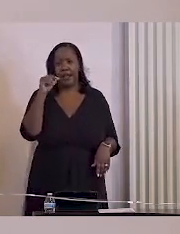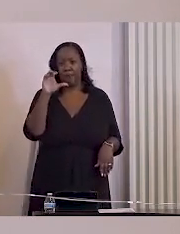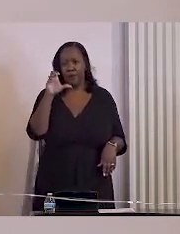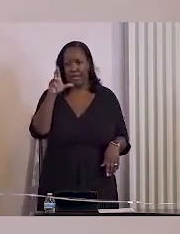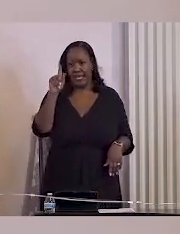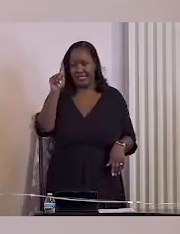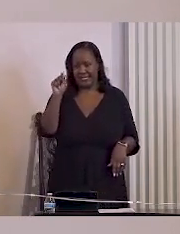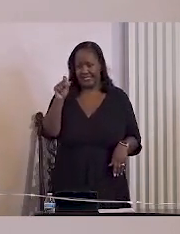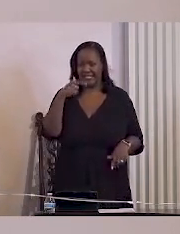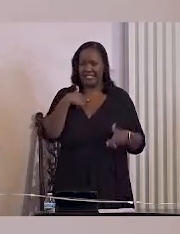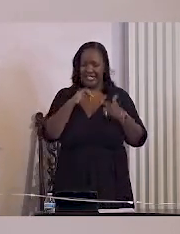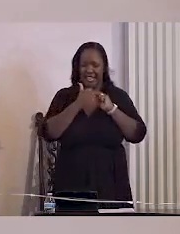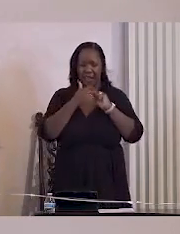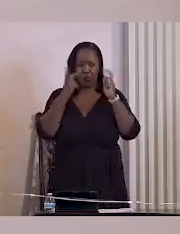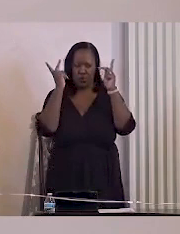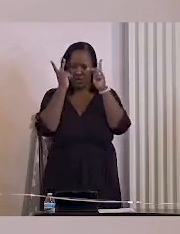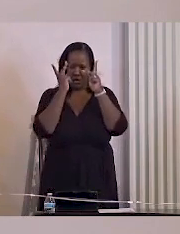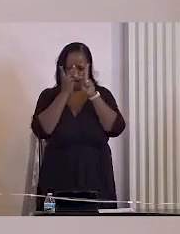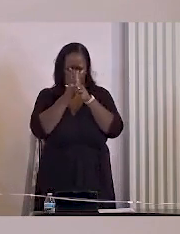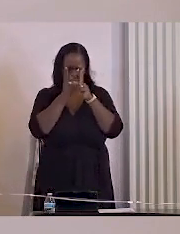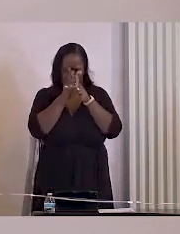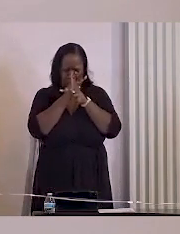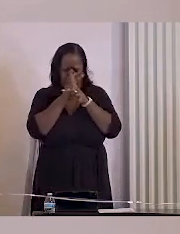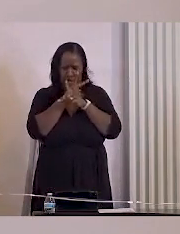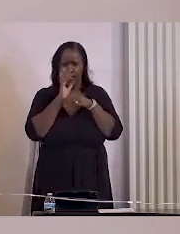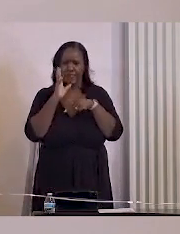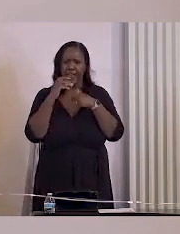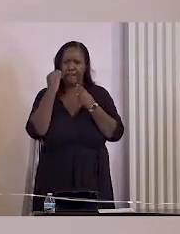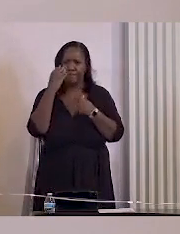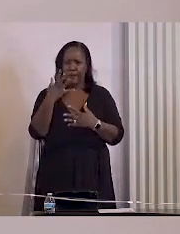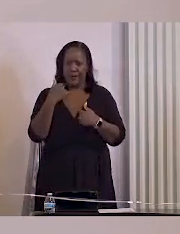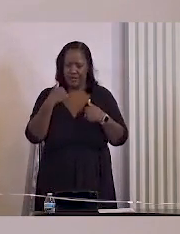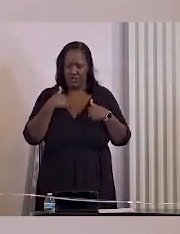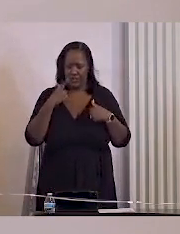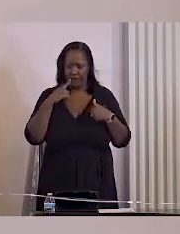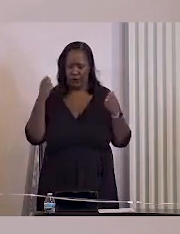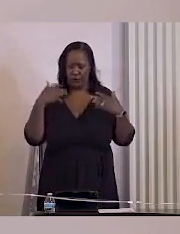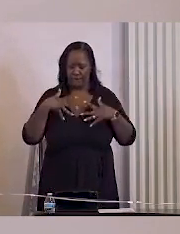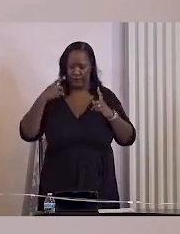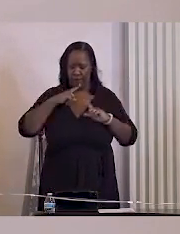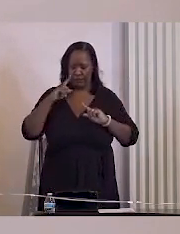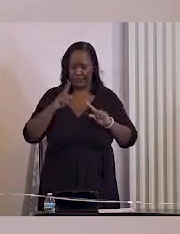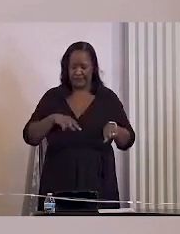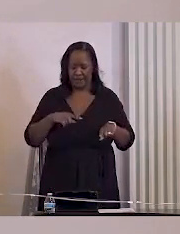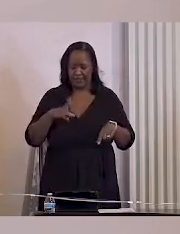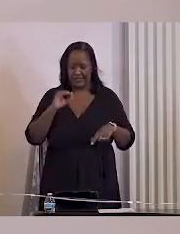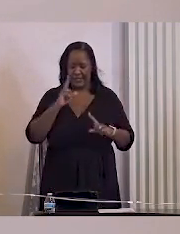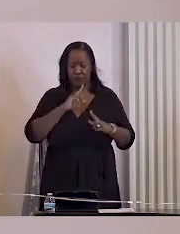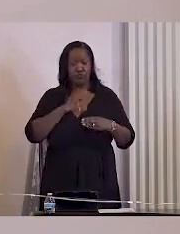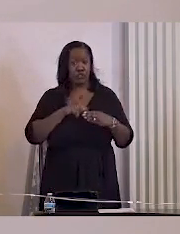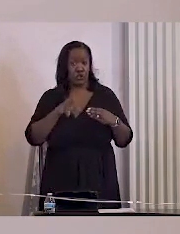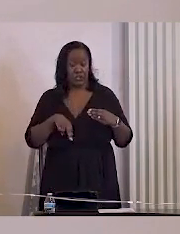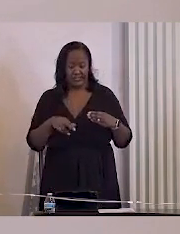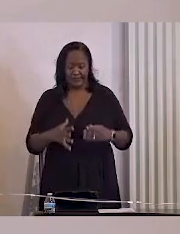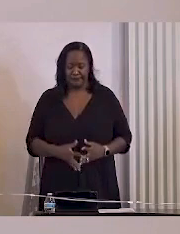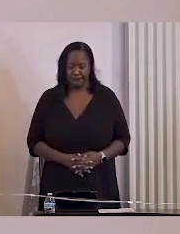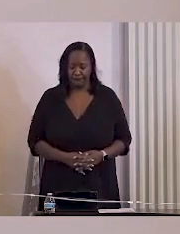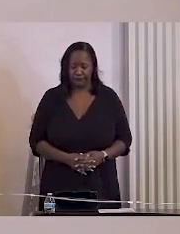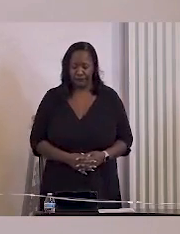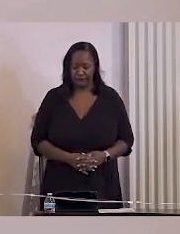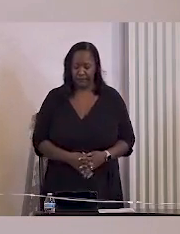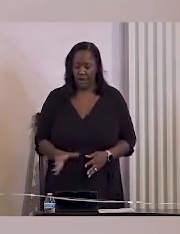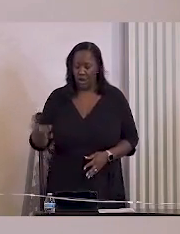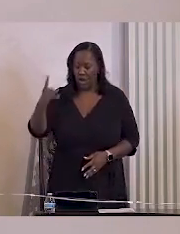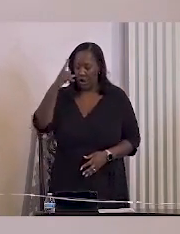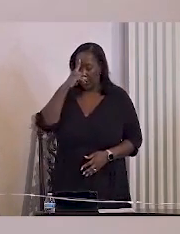contextual information, and inhibitory pathways dampen the amygdala fear response and its downstream results.